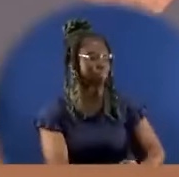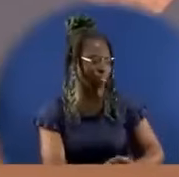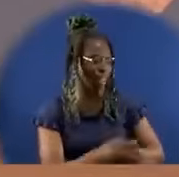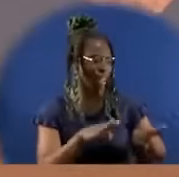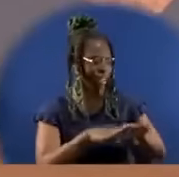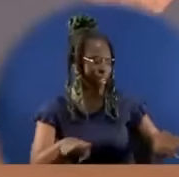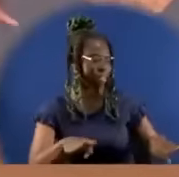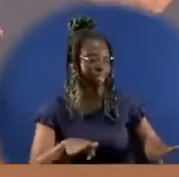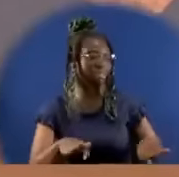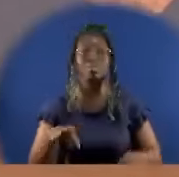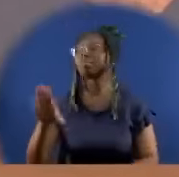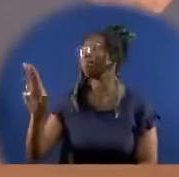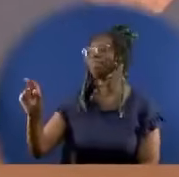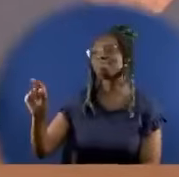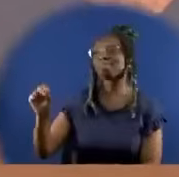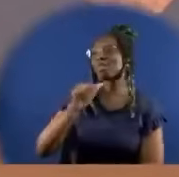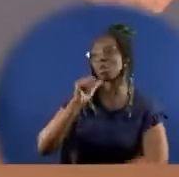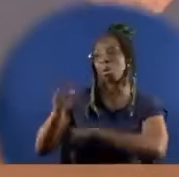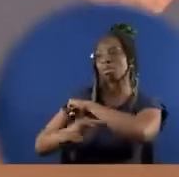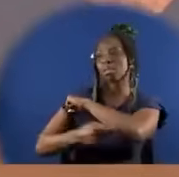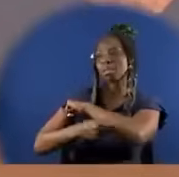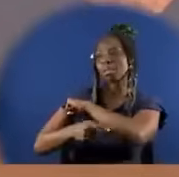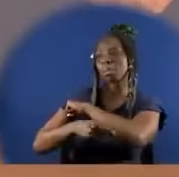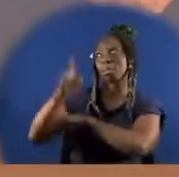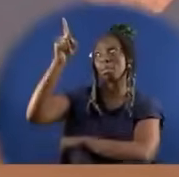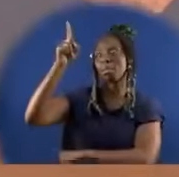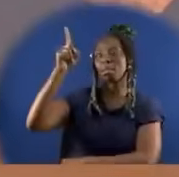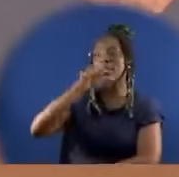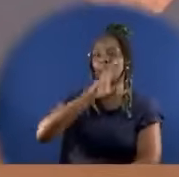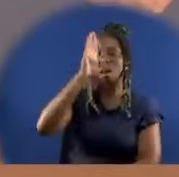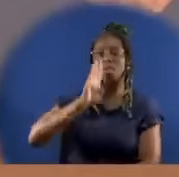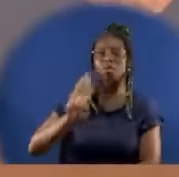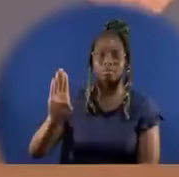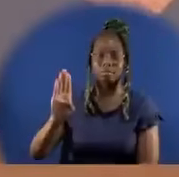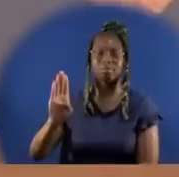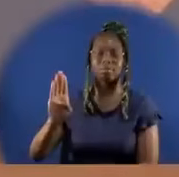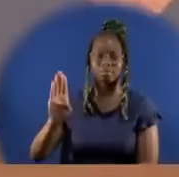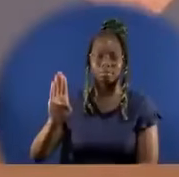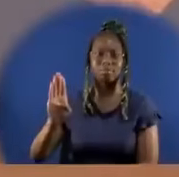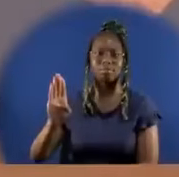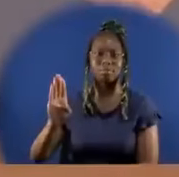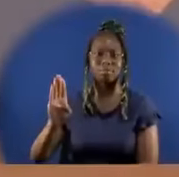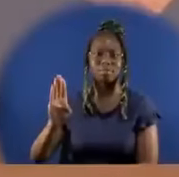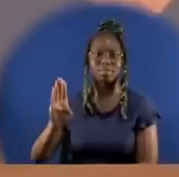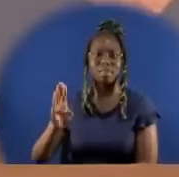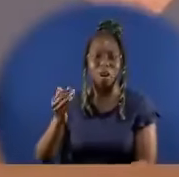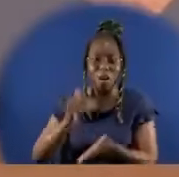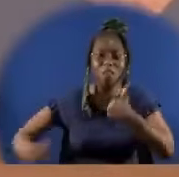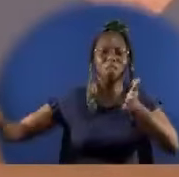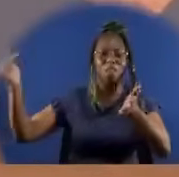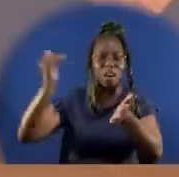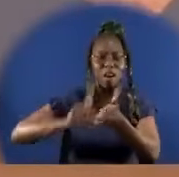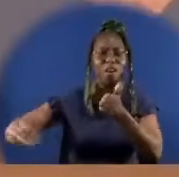says, it is written, don't tempt the Lord your God. And